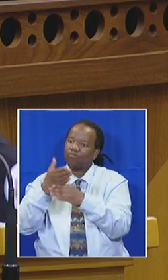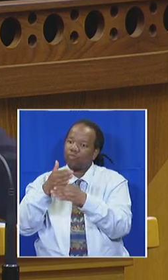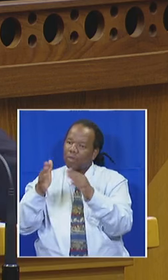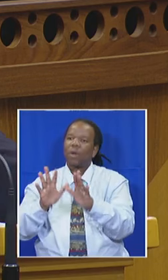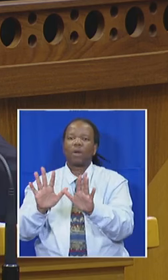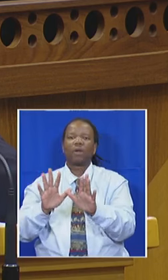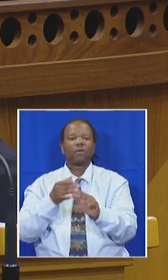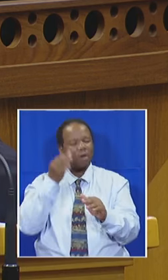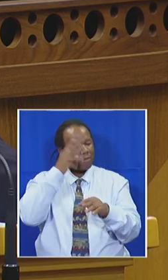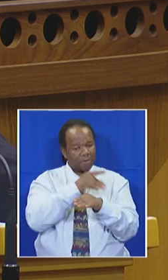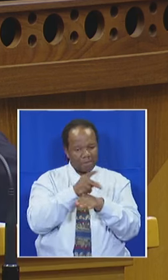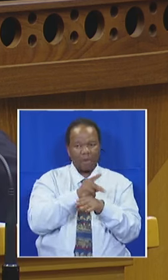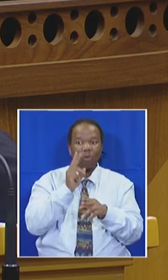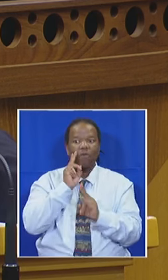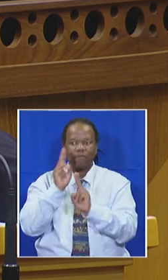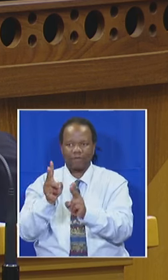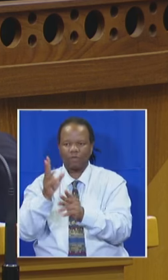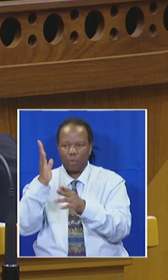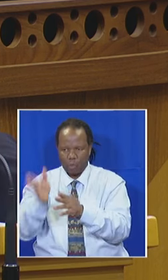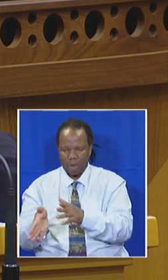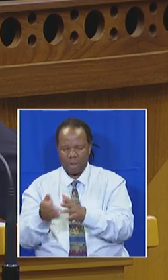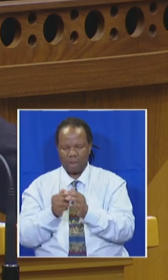Ngeke siphumule